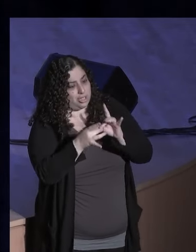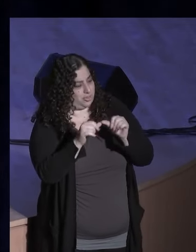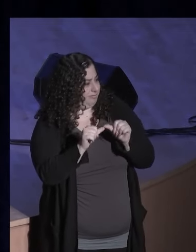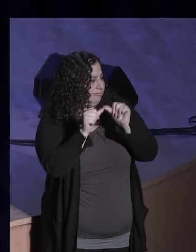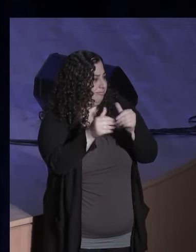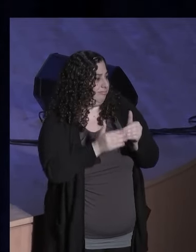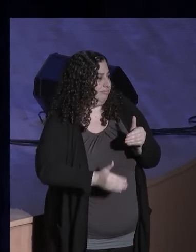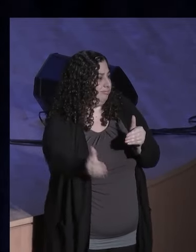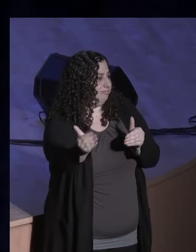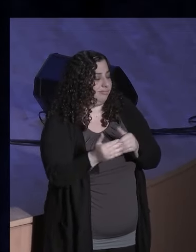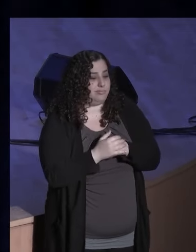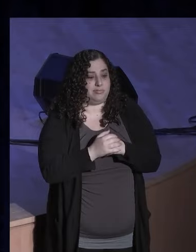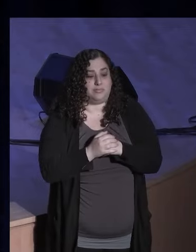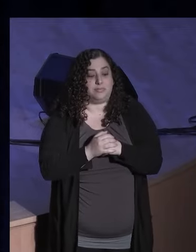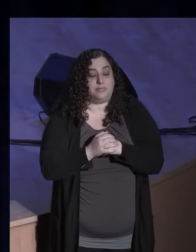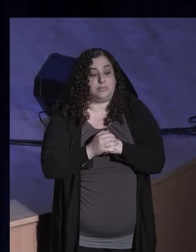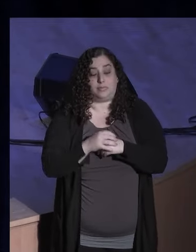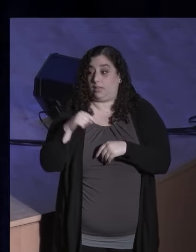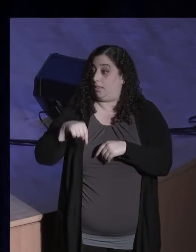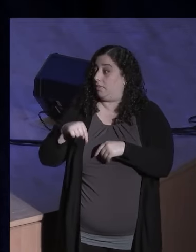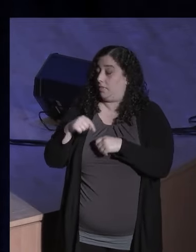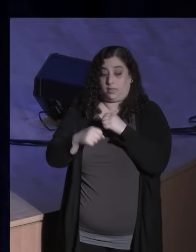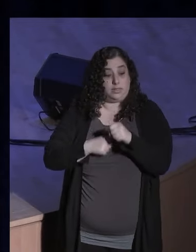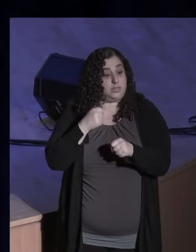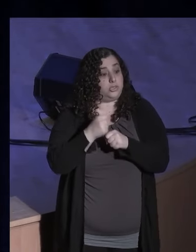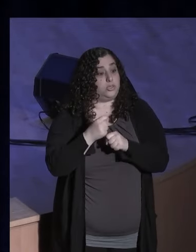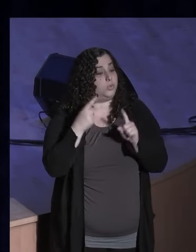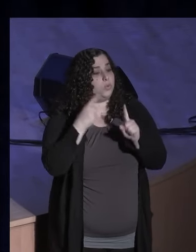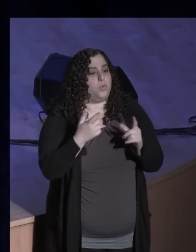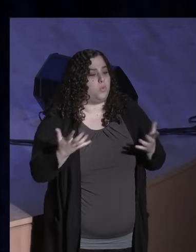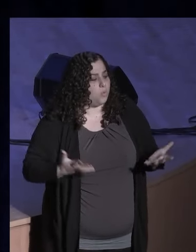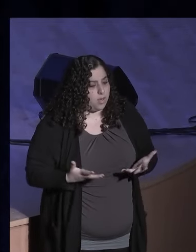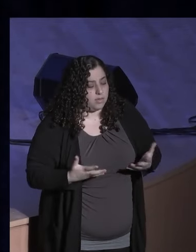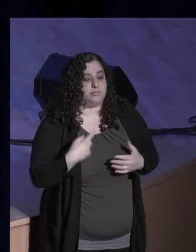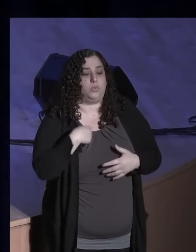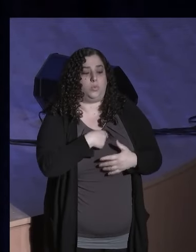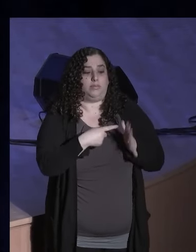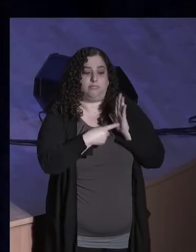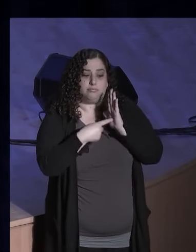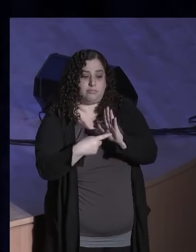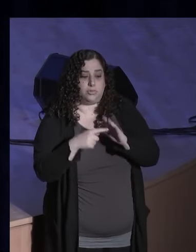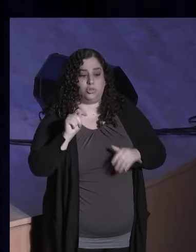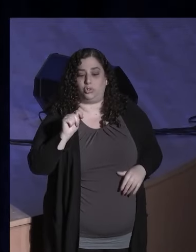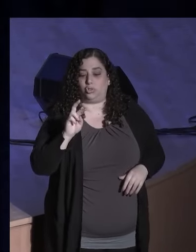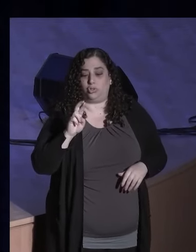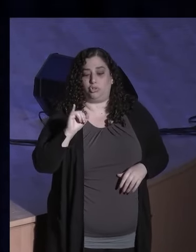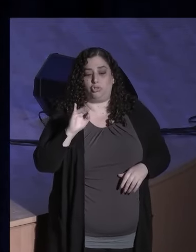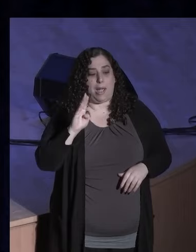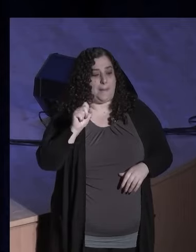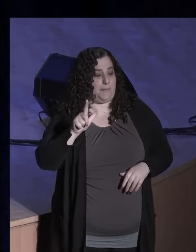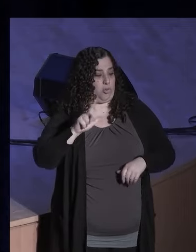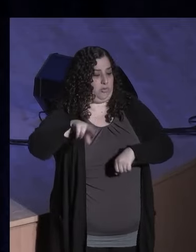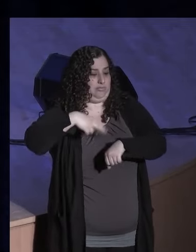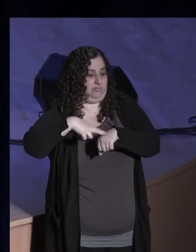platform to further the self-determination of tribal nations in the United States and to provide a